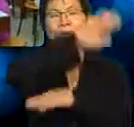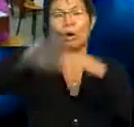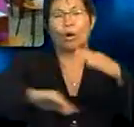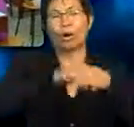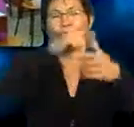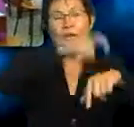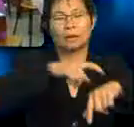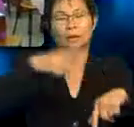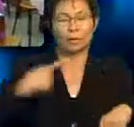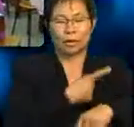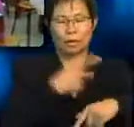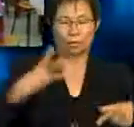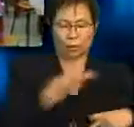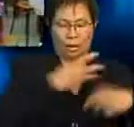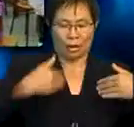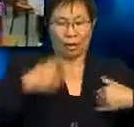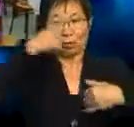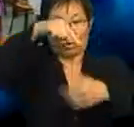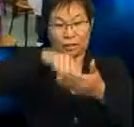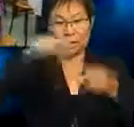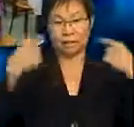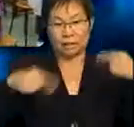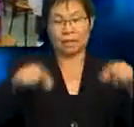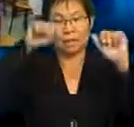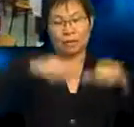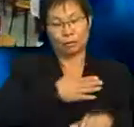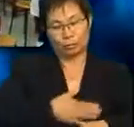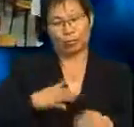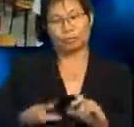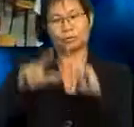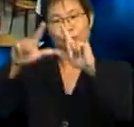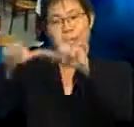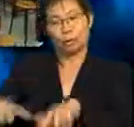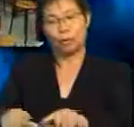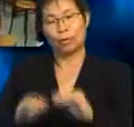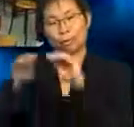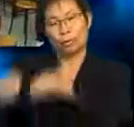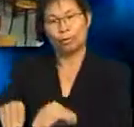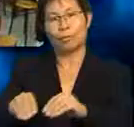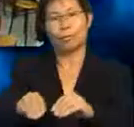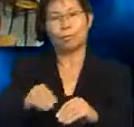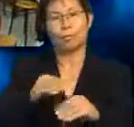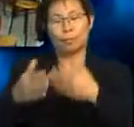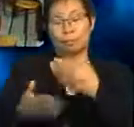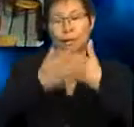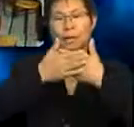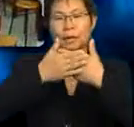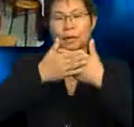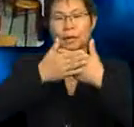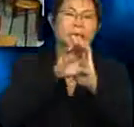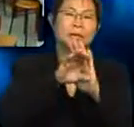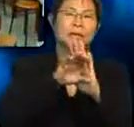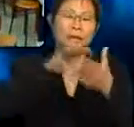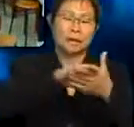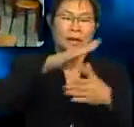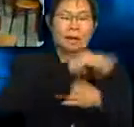That is all the time we have for this game. Can you please put back the picture cards and the word